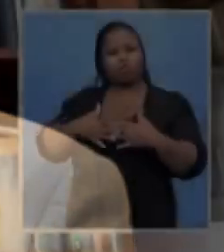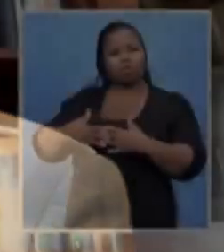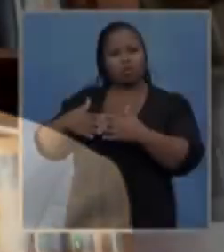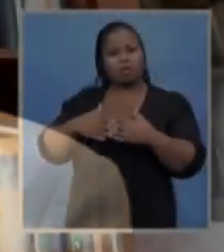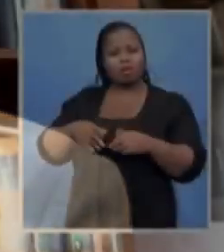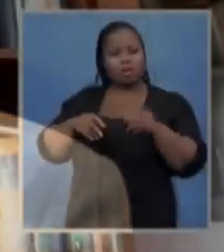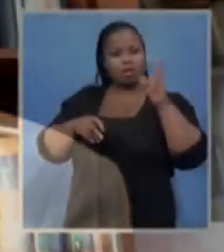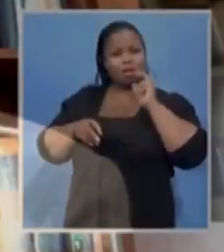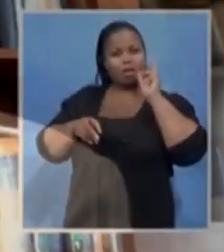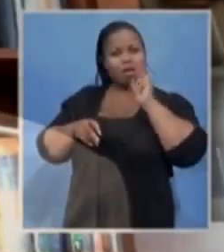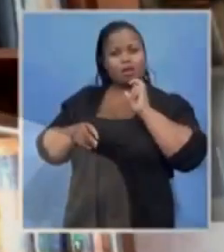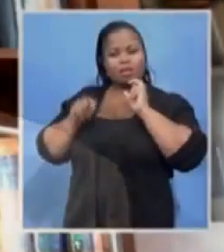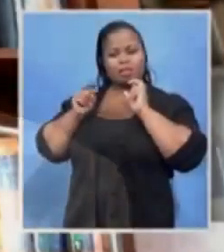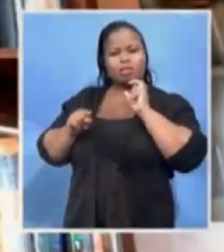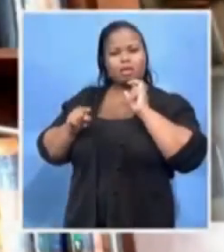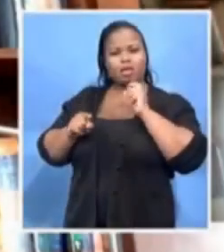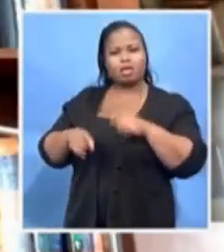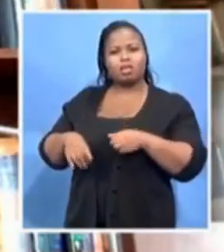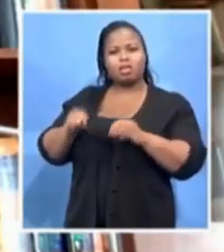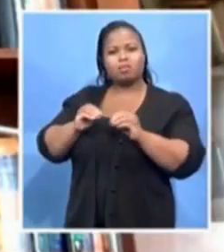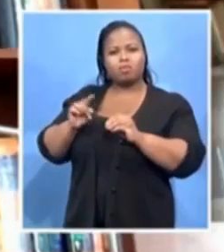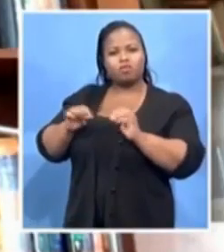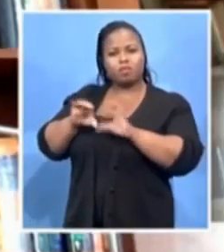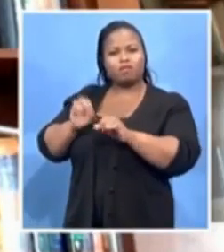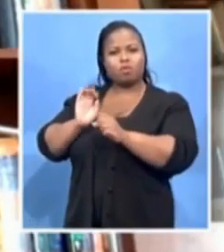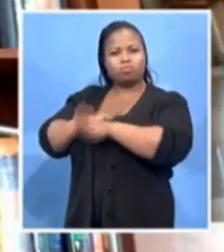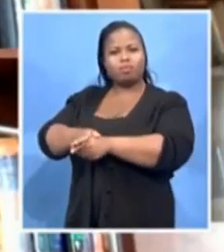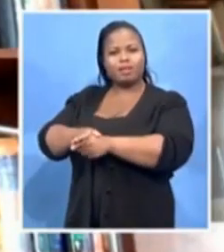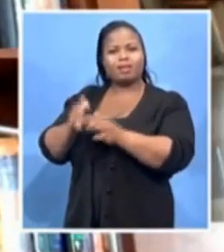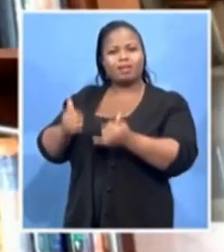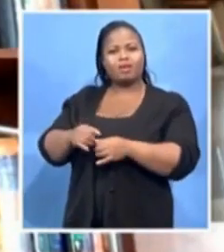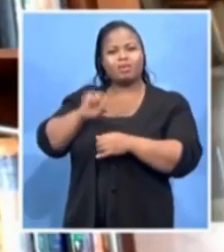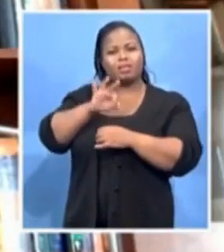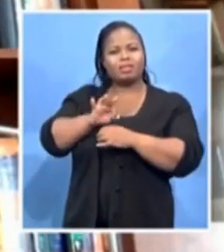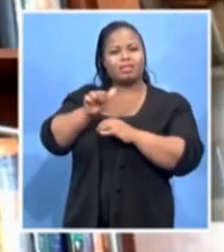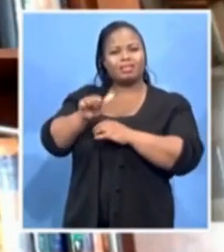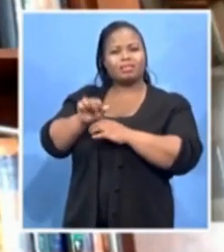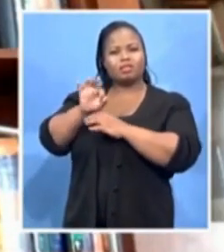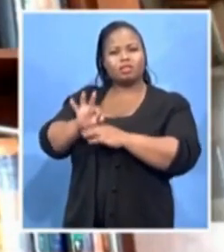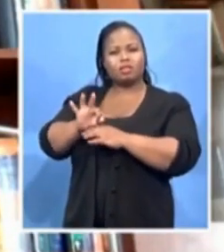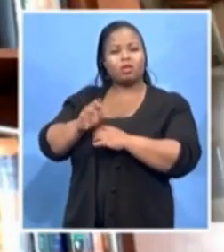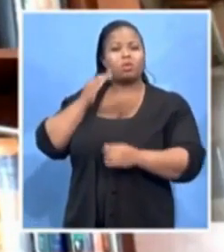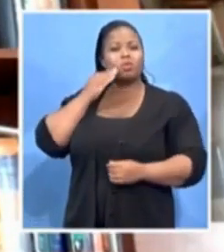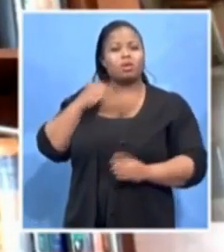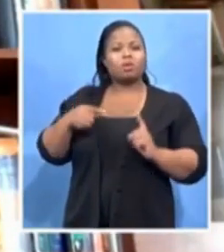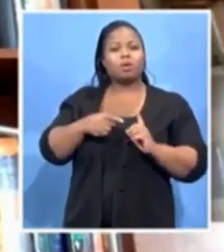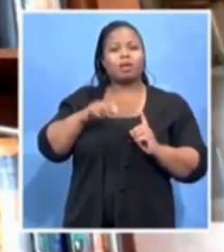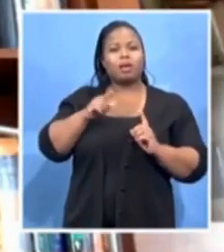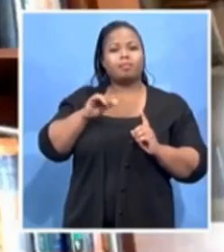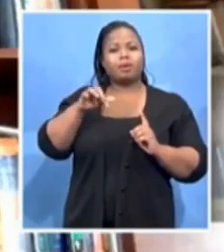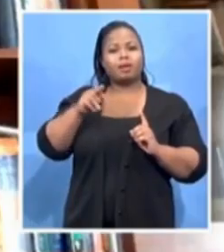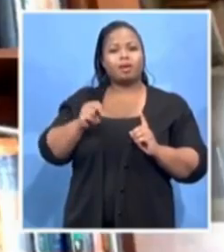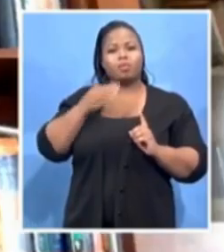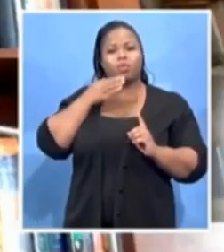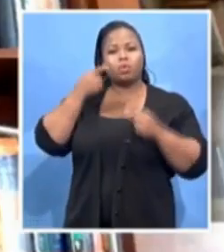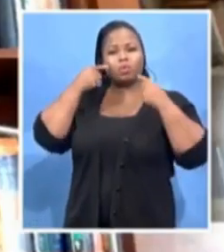And therefore, by 1863, when Abraham Lincoln was signing the Proclamation Treaty, it was as much